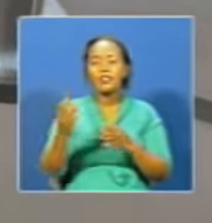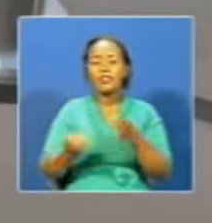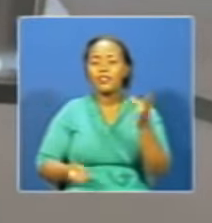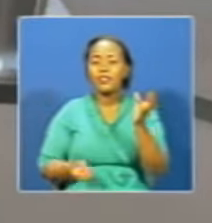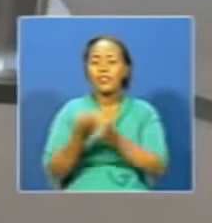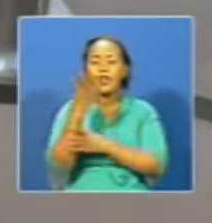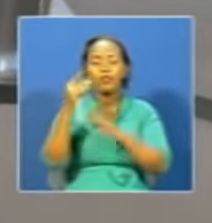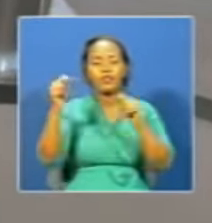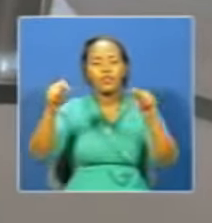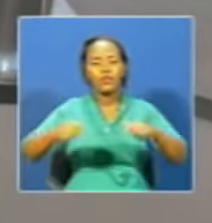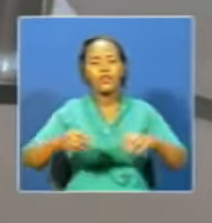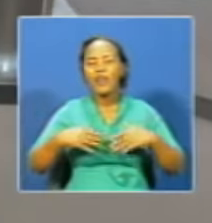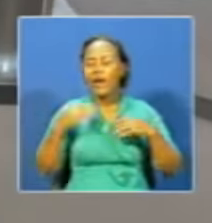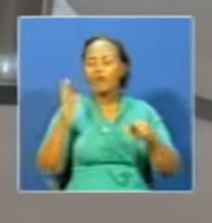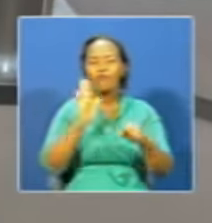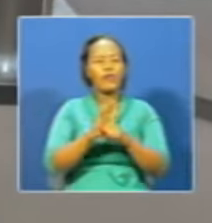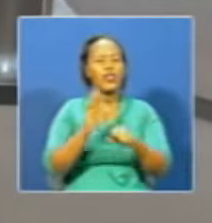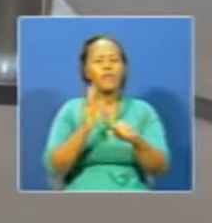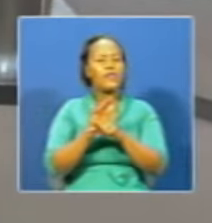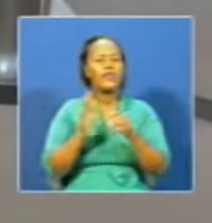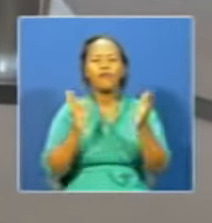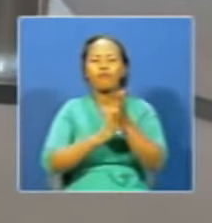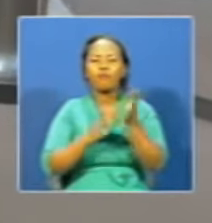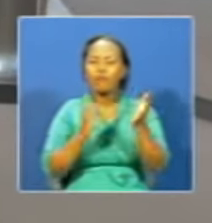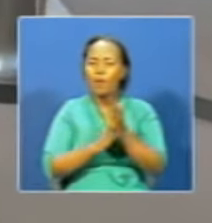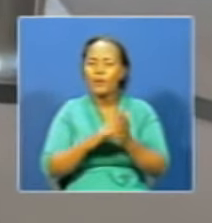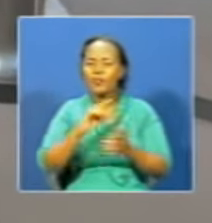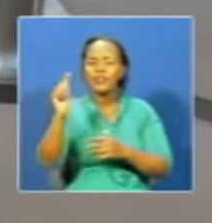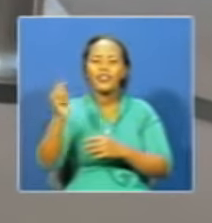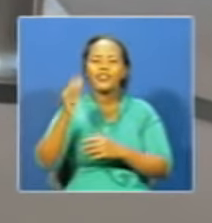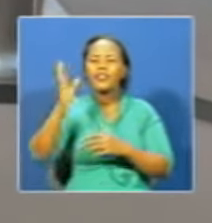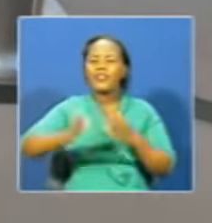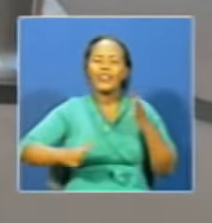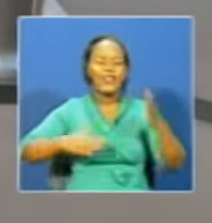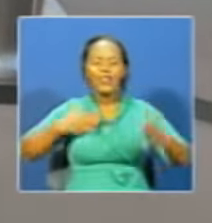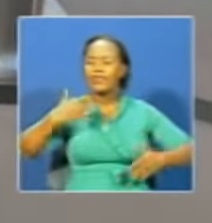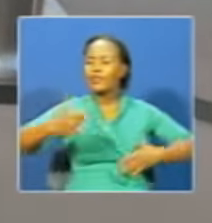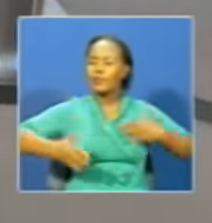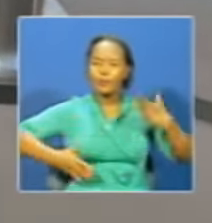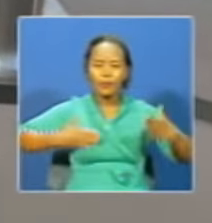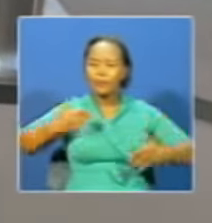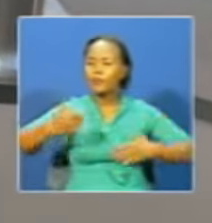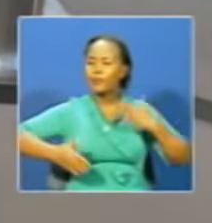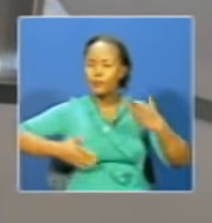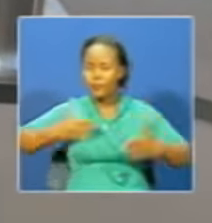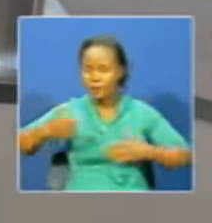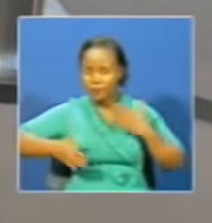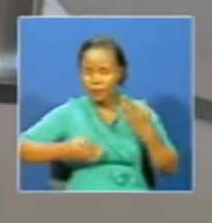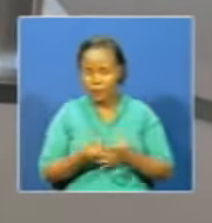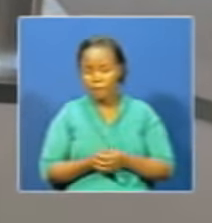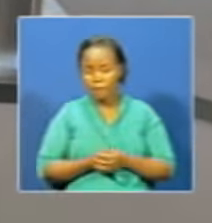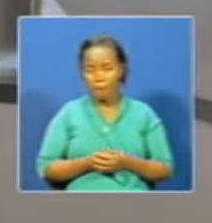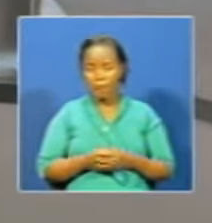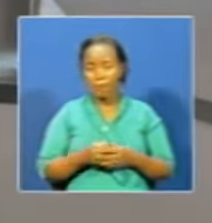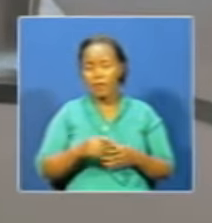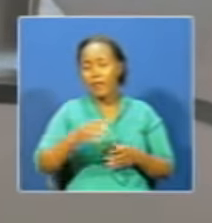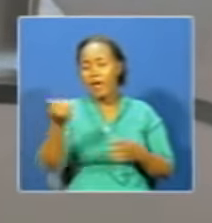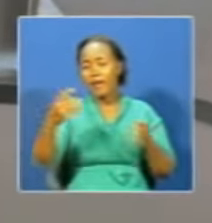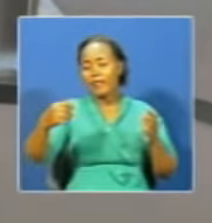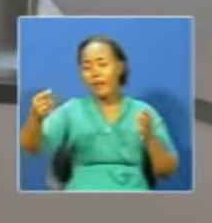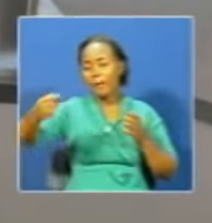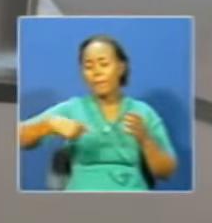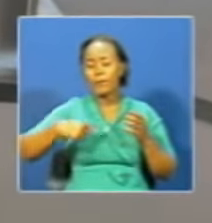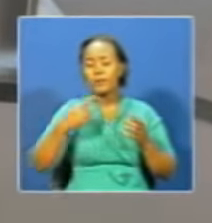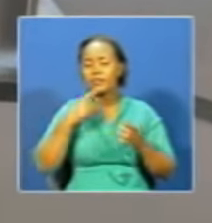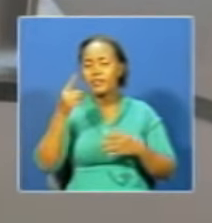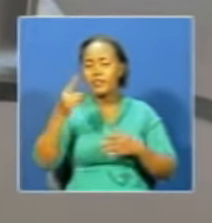of comments. You know, Kenyans are so excited. Maybe I can just go through a few of them. We have Kibet, who's saying that, Kibet Bernard on